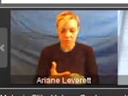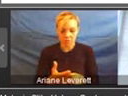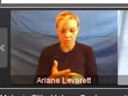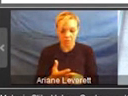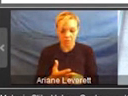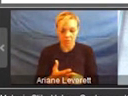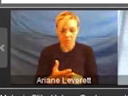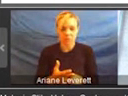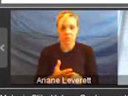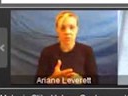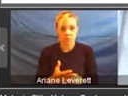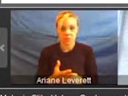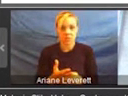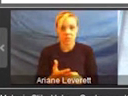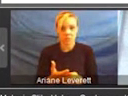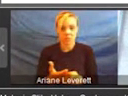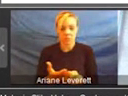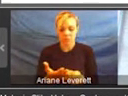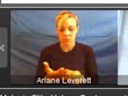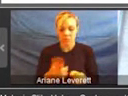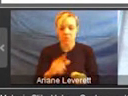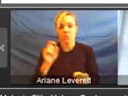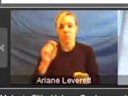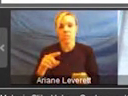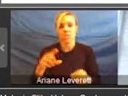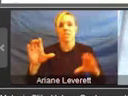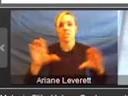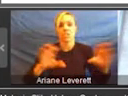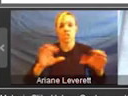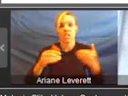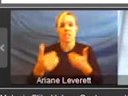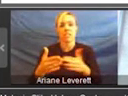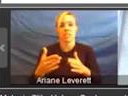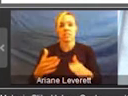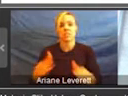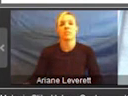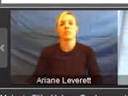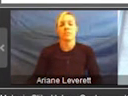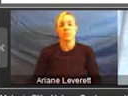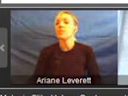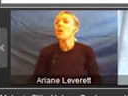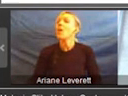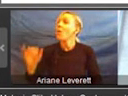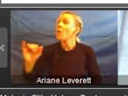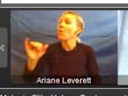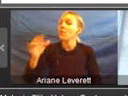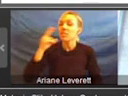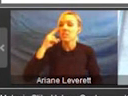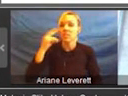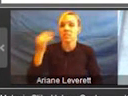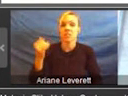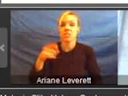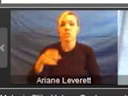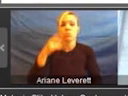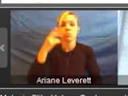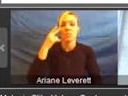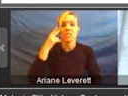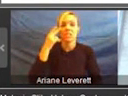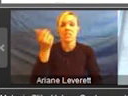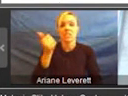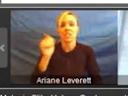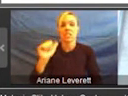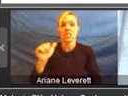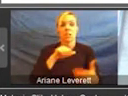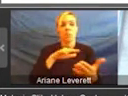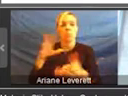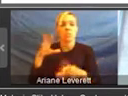There is a question in the chat. In the chat. I can see it now. Do you see any approaches in Germany or